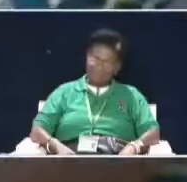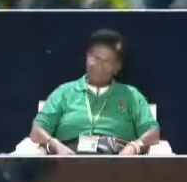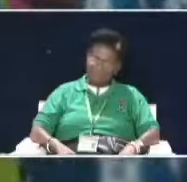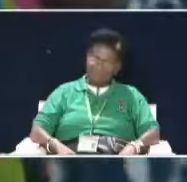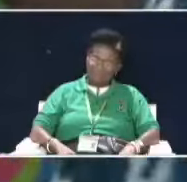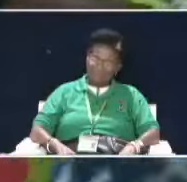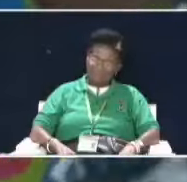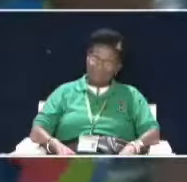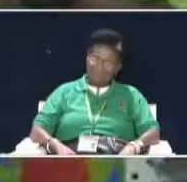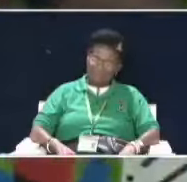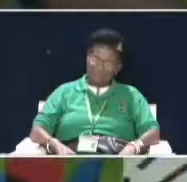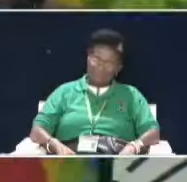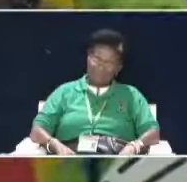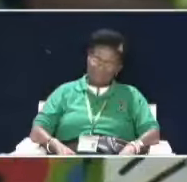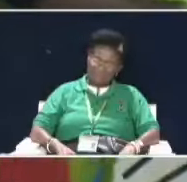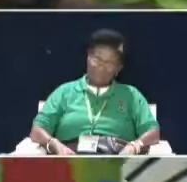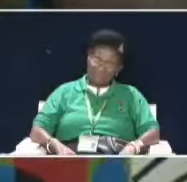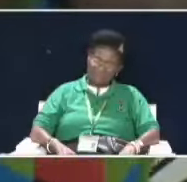sorrow,